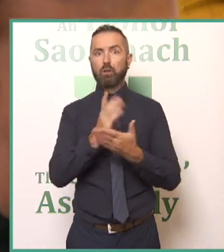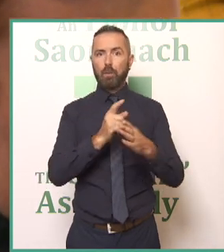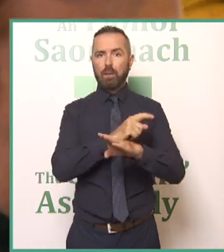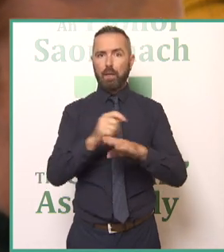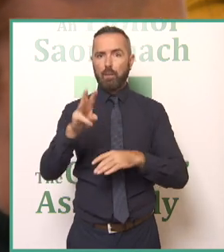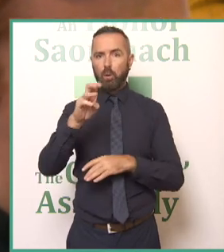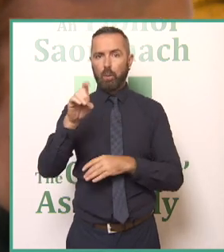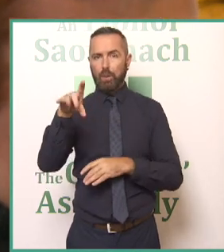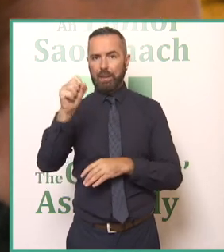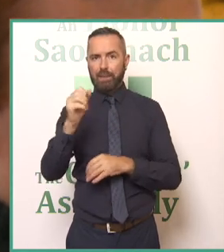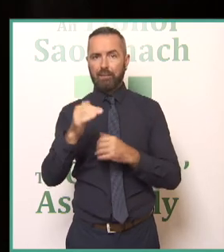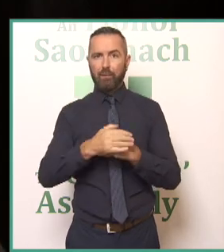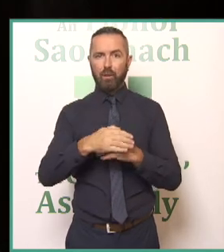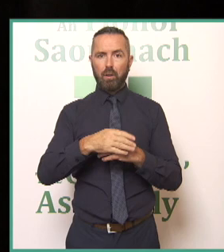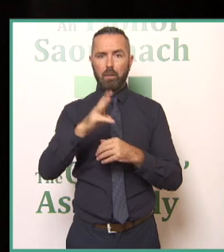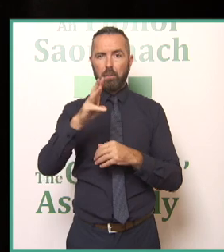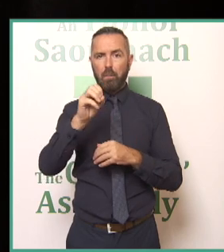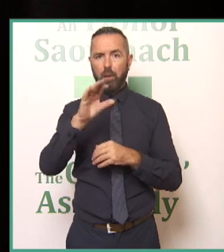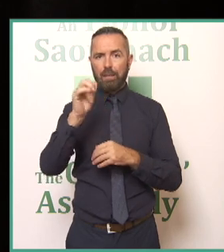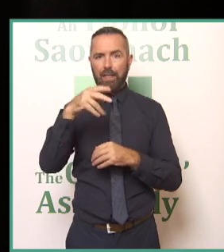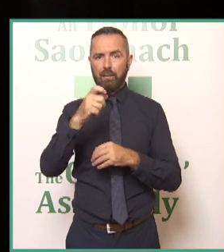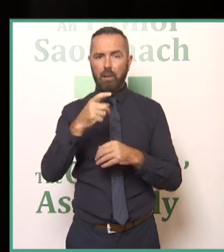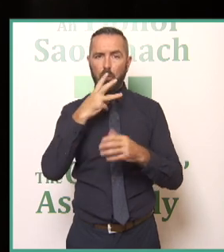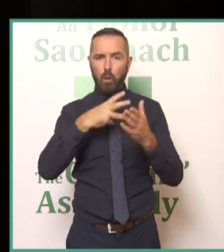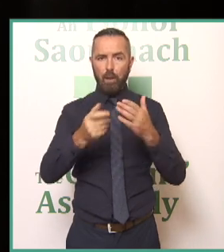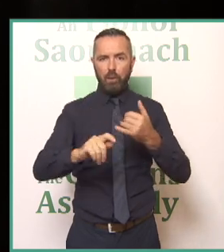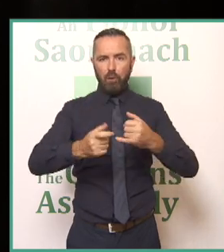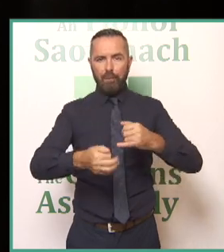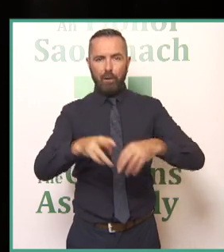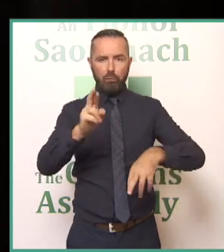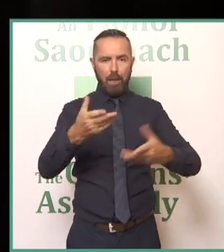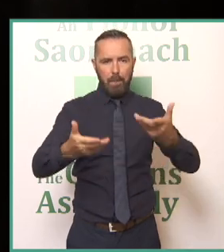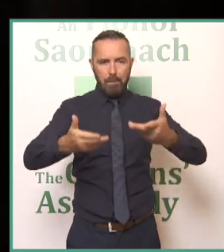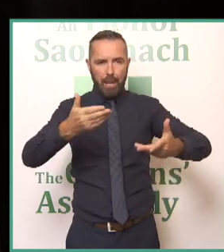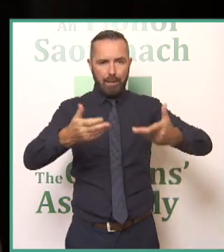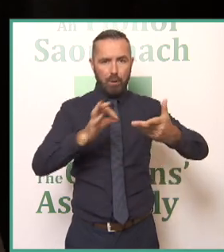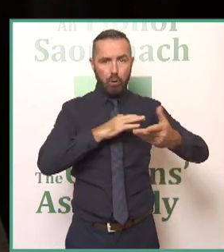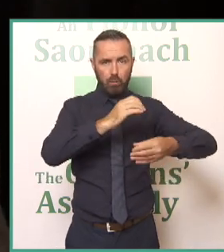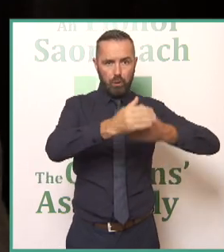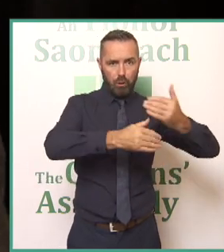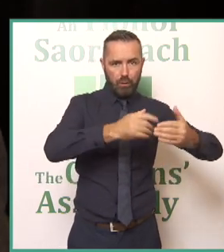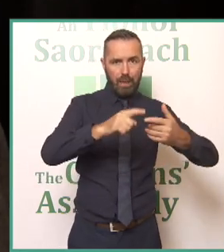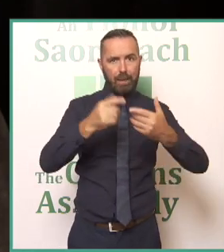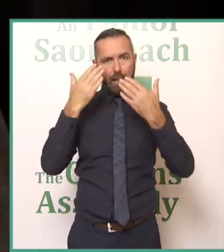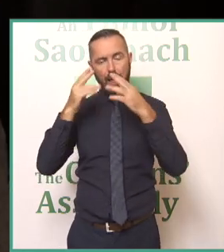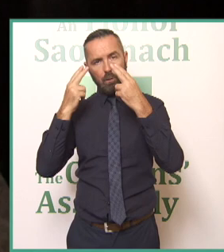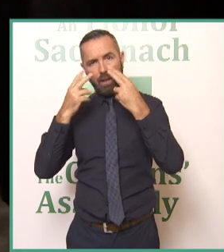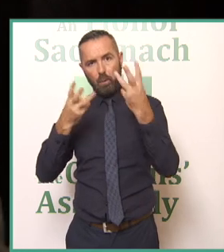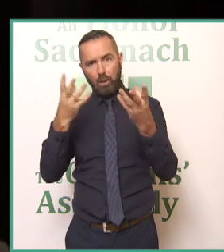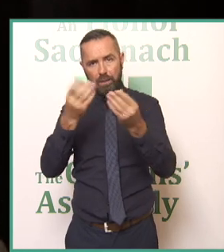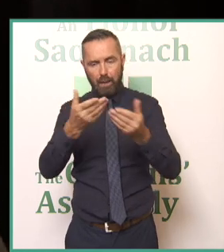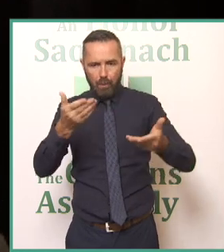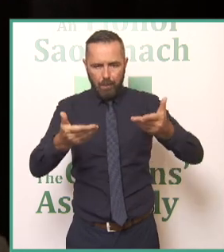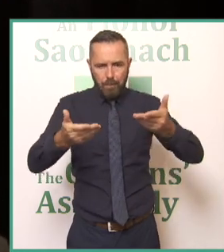biodiversity in terms of pollination, once we can sort of strike that balance between getting a good production and allowing nature to work for